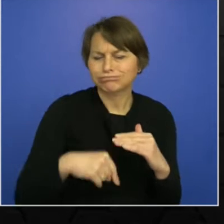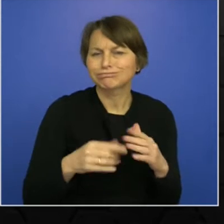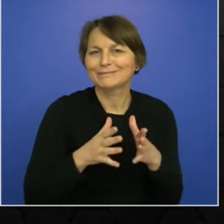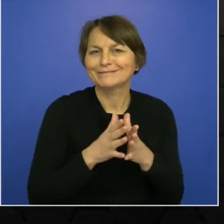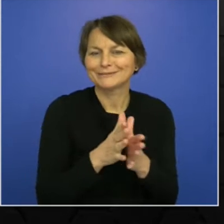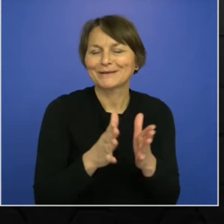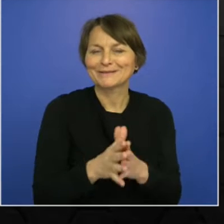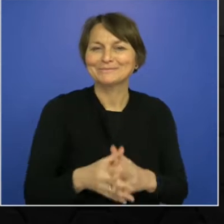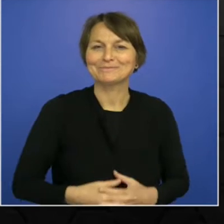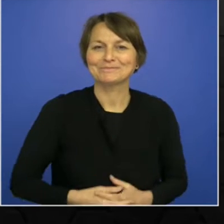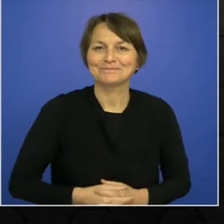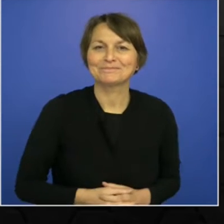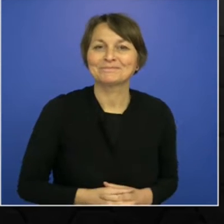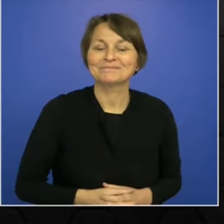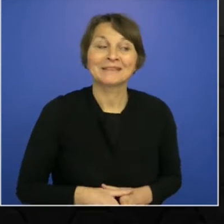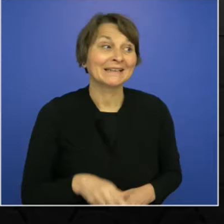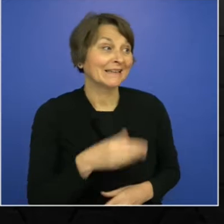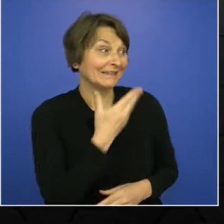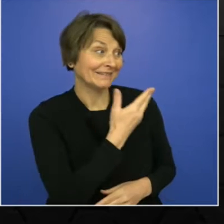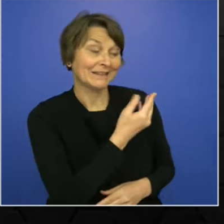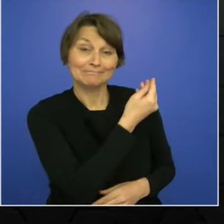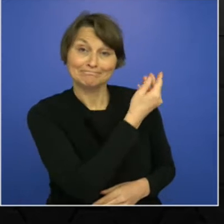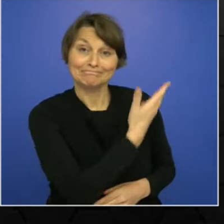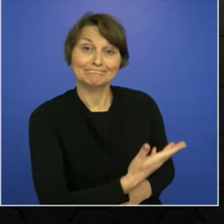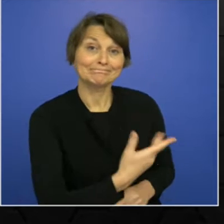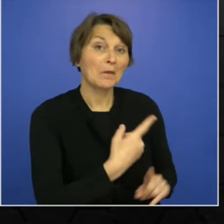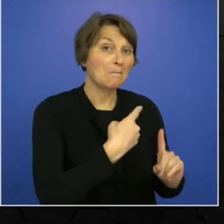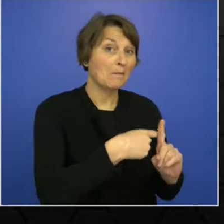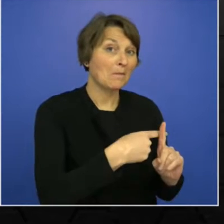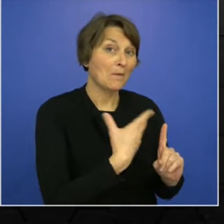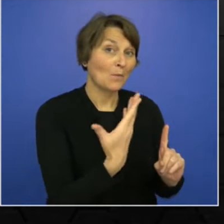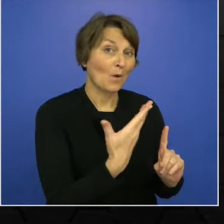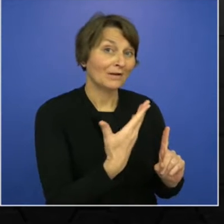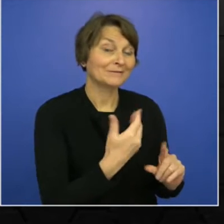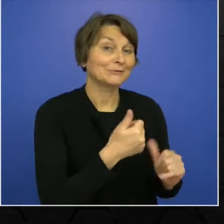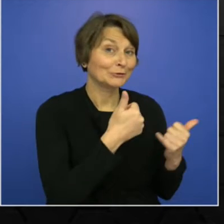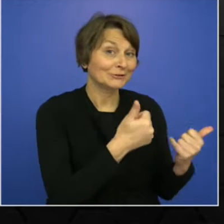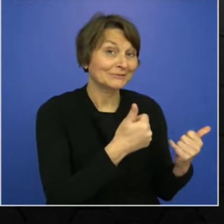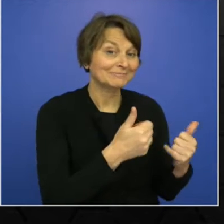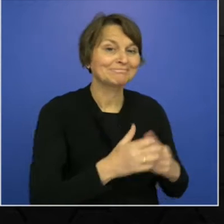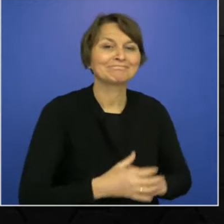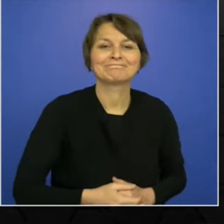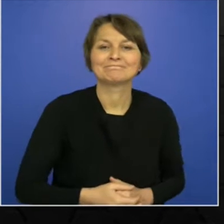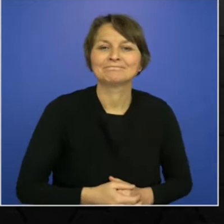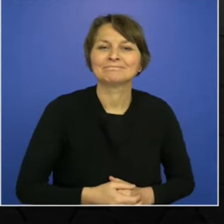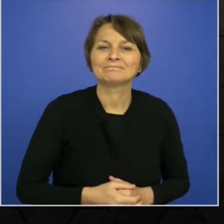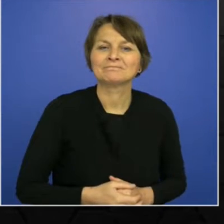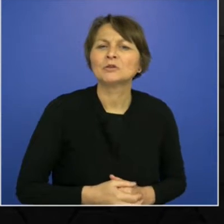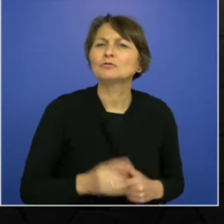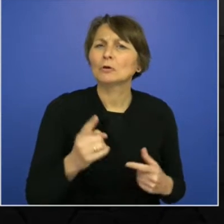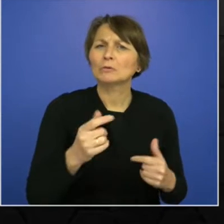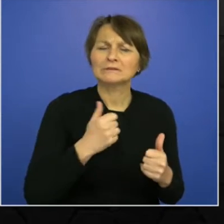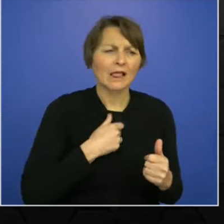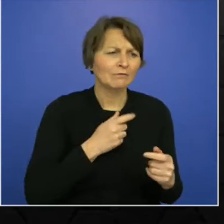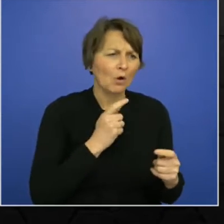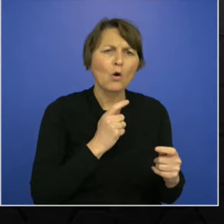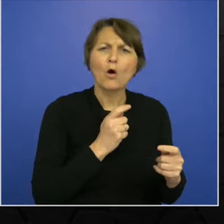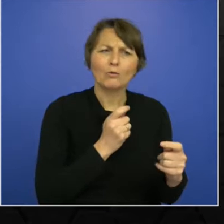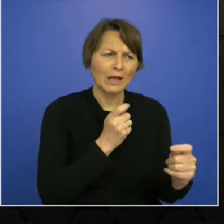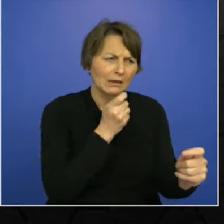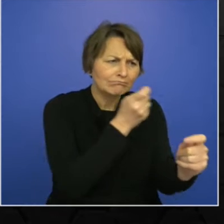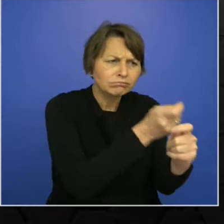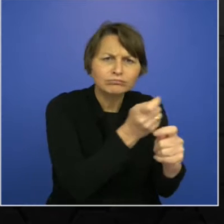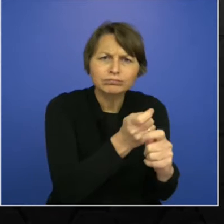as you can see here, are the very customization options. You can also connect with your